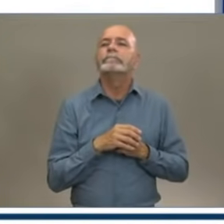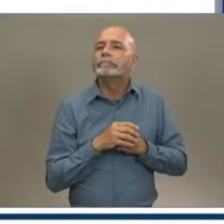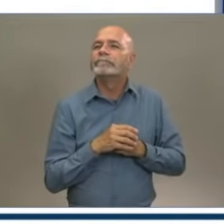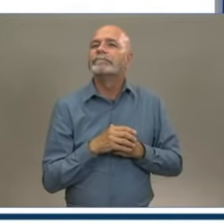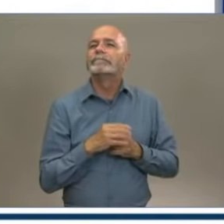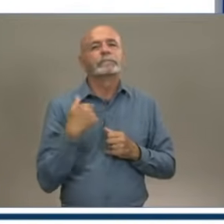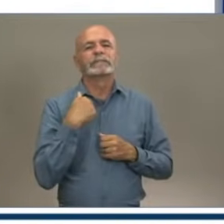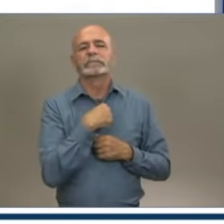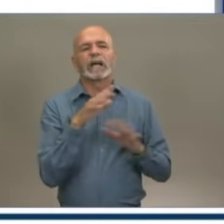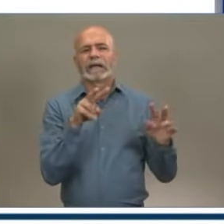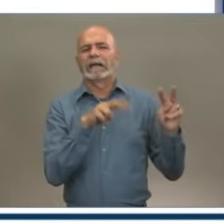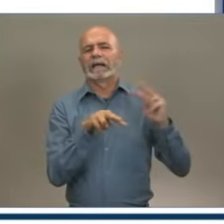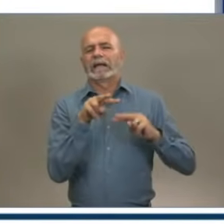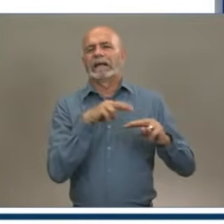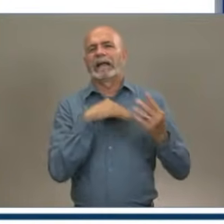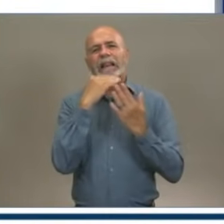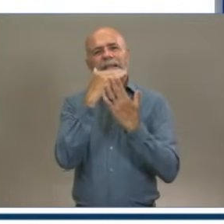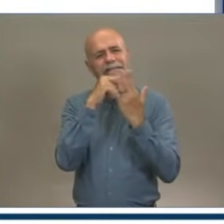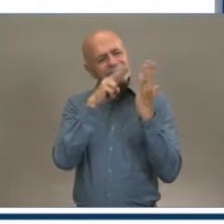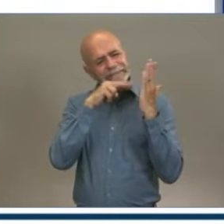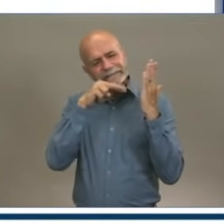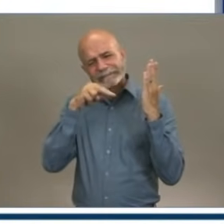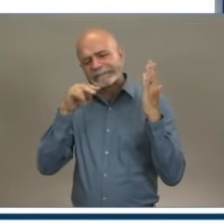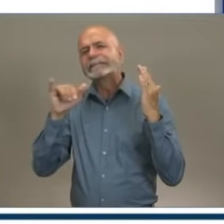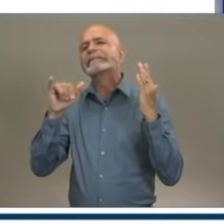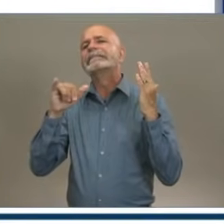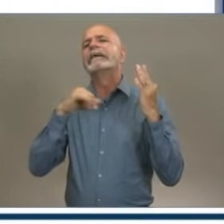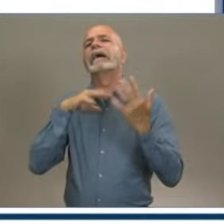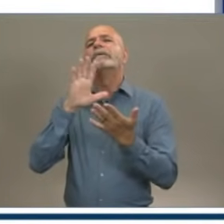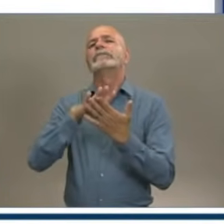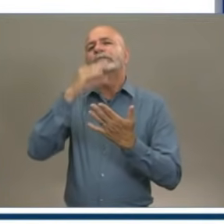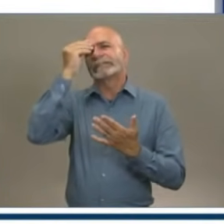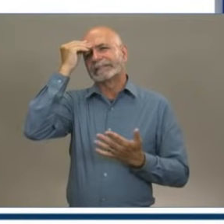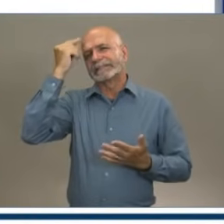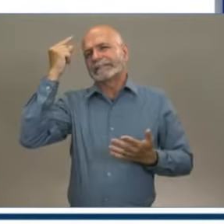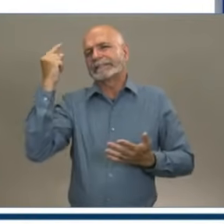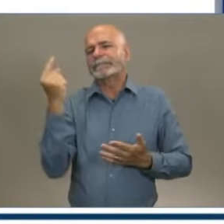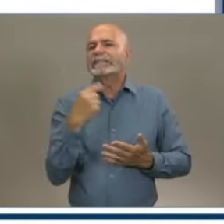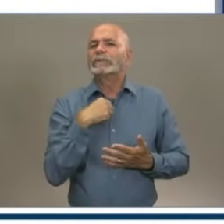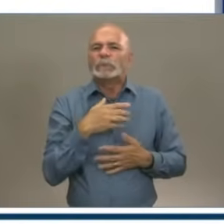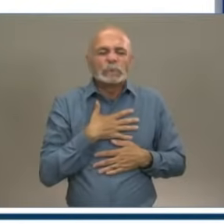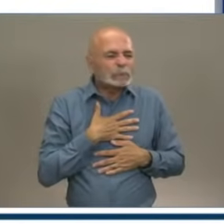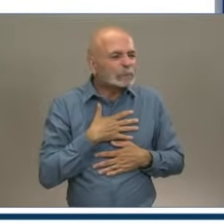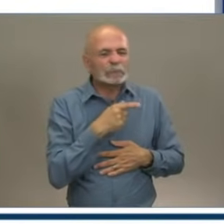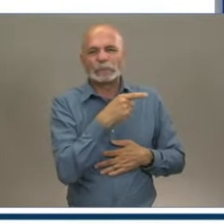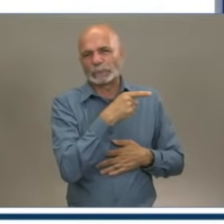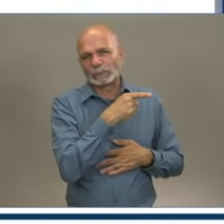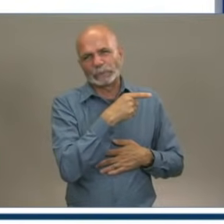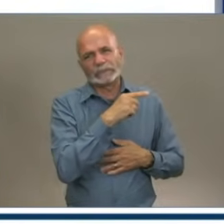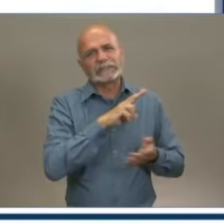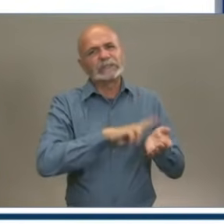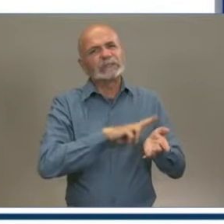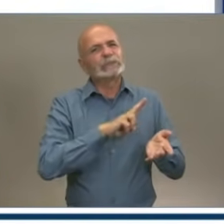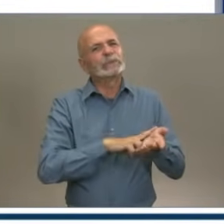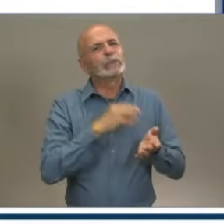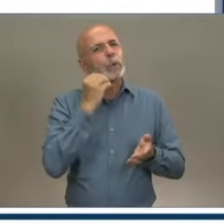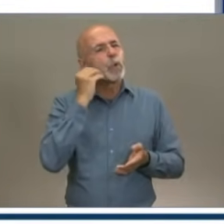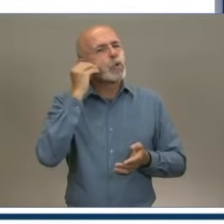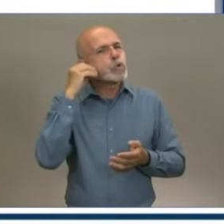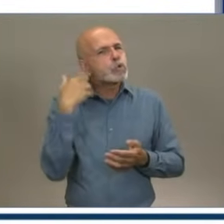of the pandemic, and one of them that stands out for me is the long-term care sector and